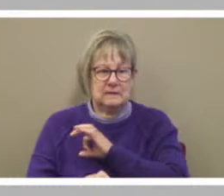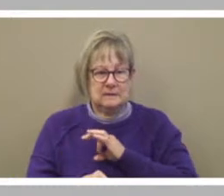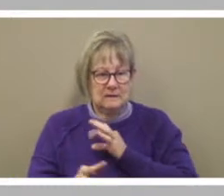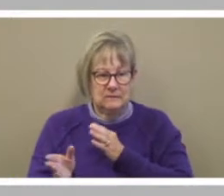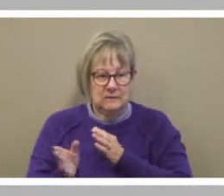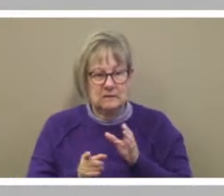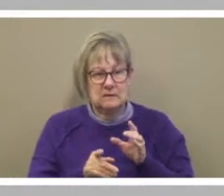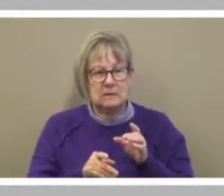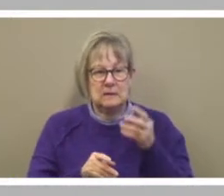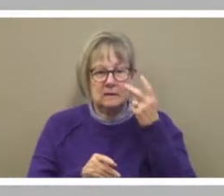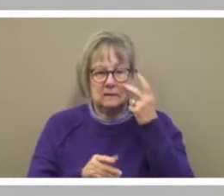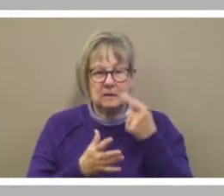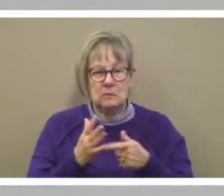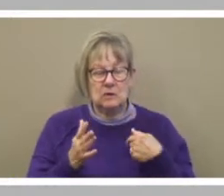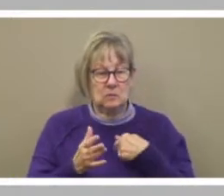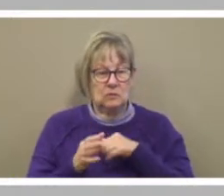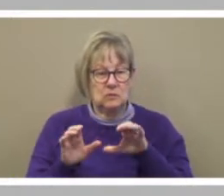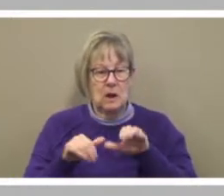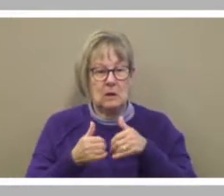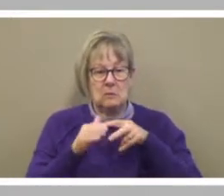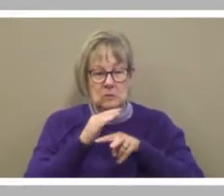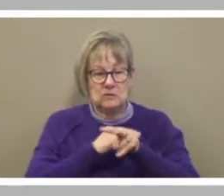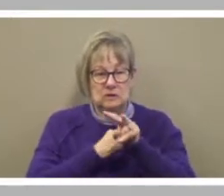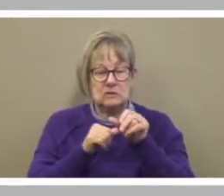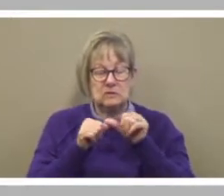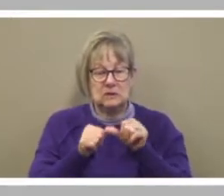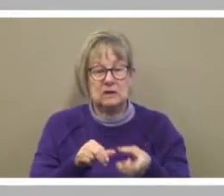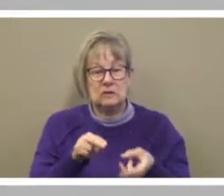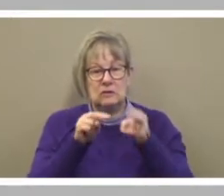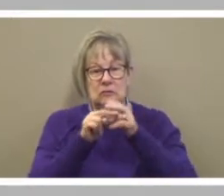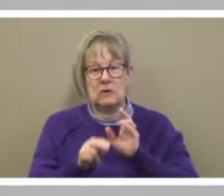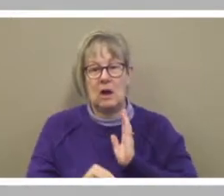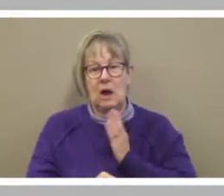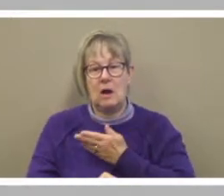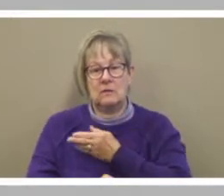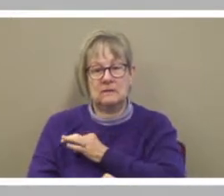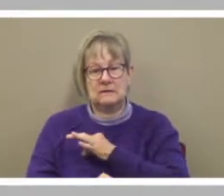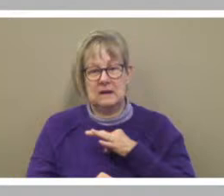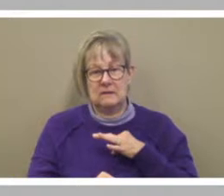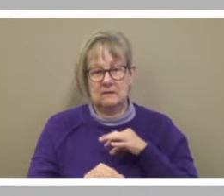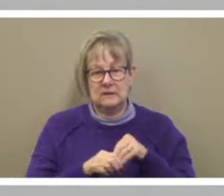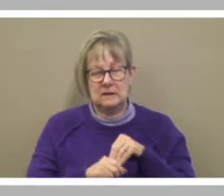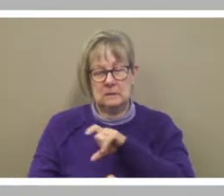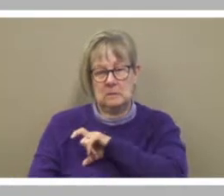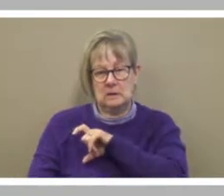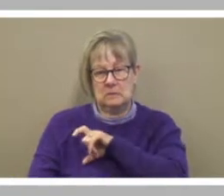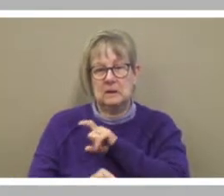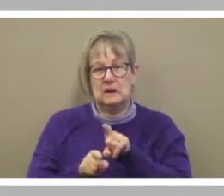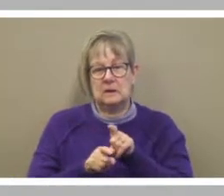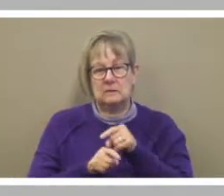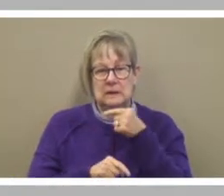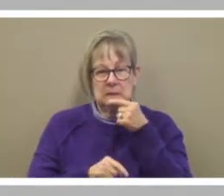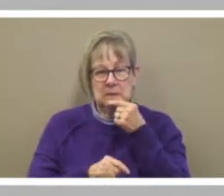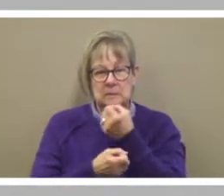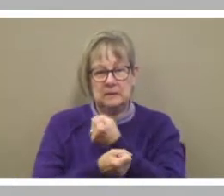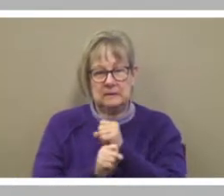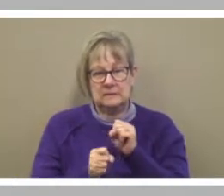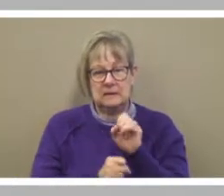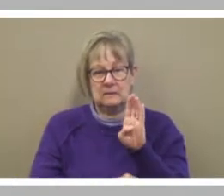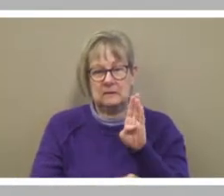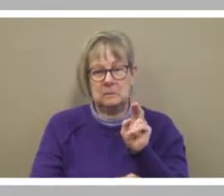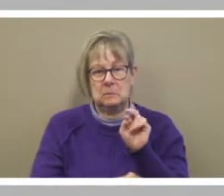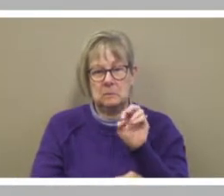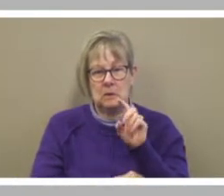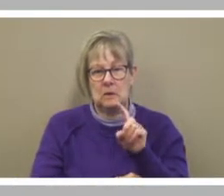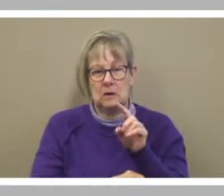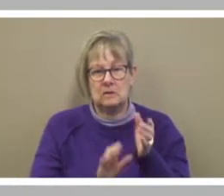what we're doing and how we're projecting to continue to increase our staffing on the police department, as well as the public safety bond operating